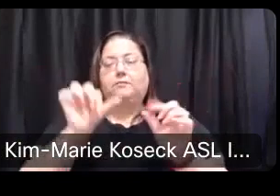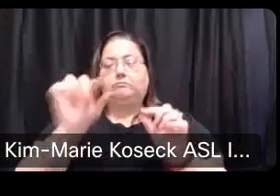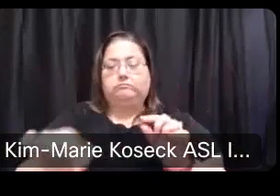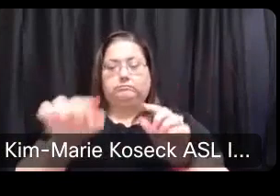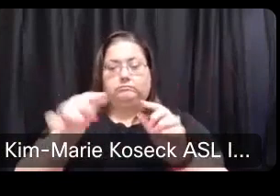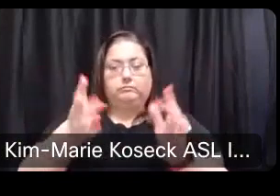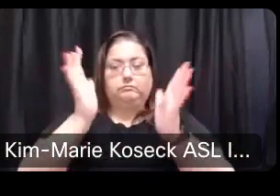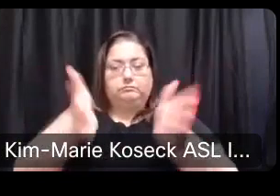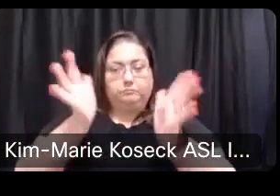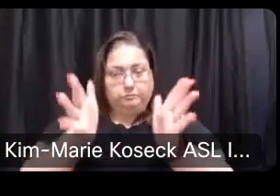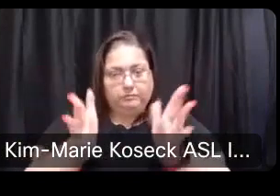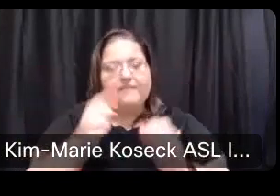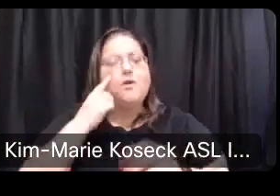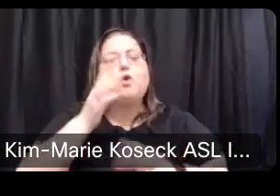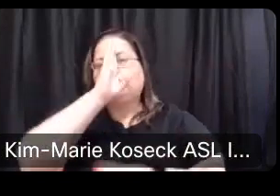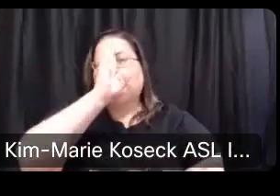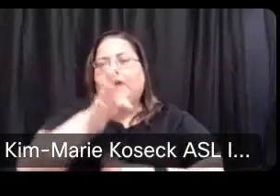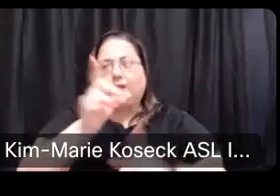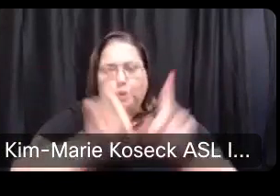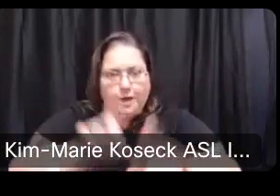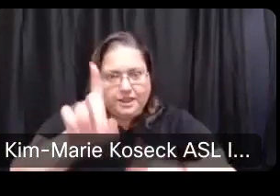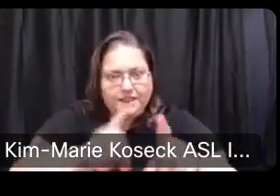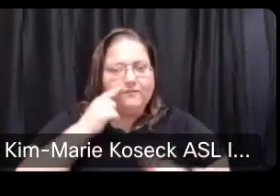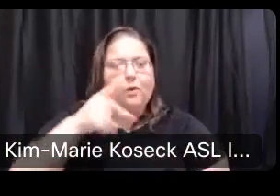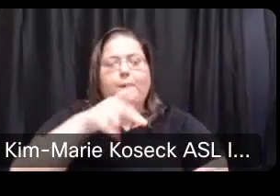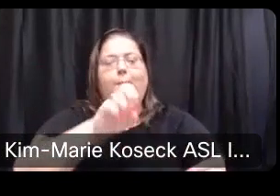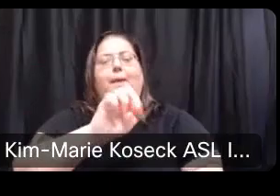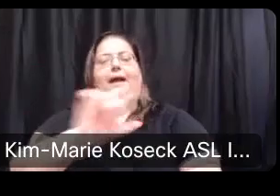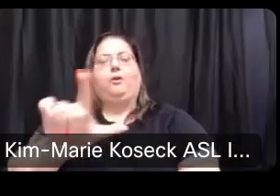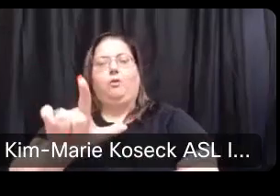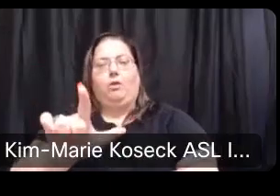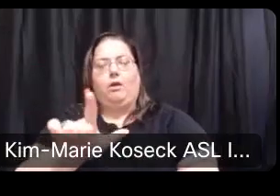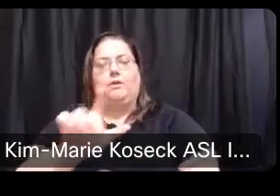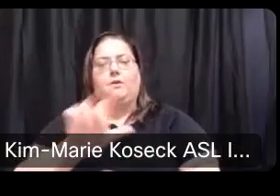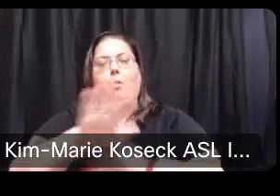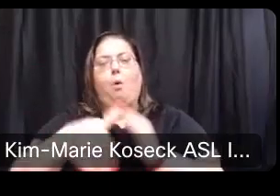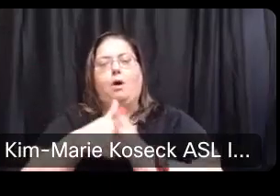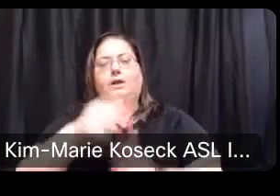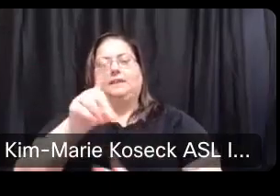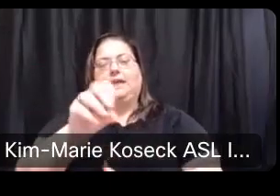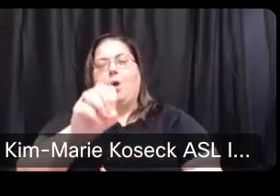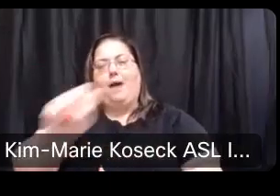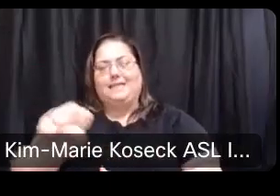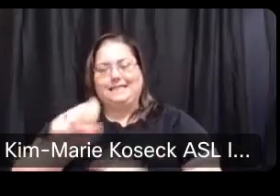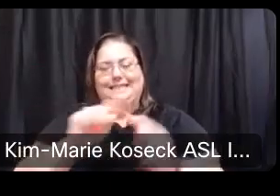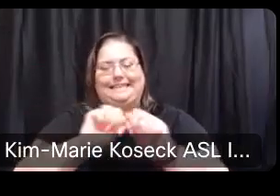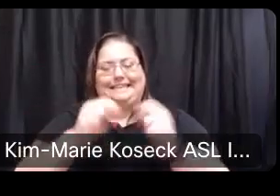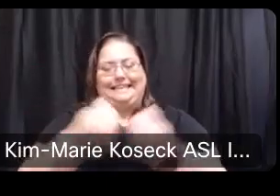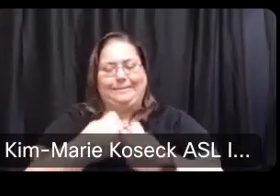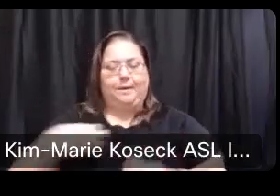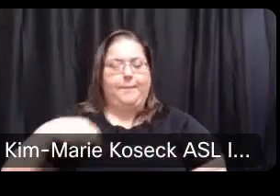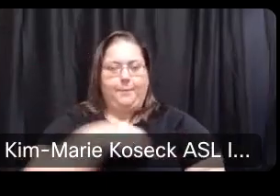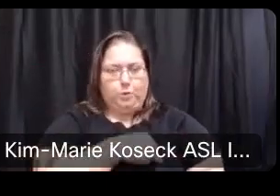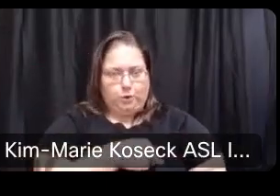to send a direct question to our panel, which are all DOS team members.